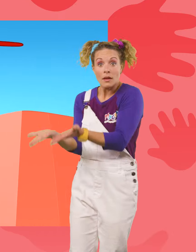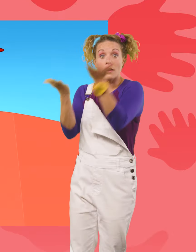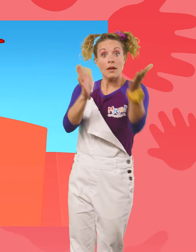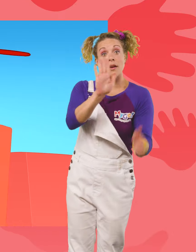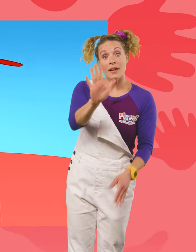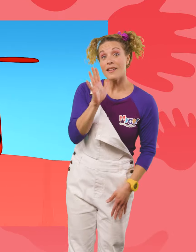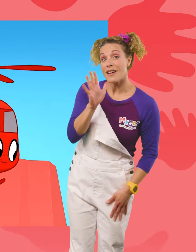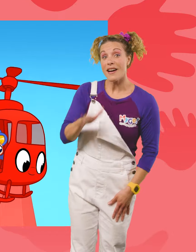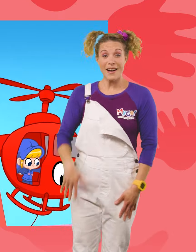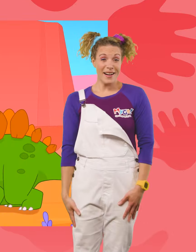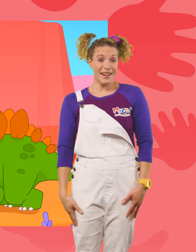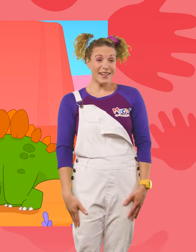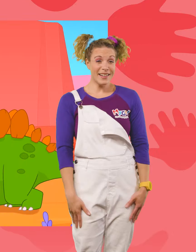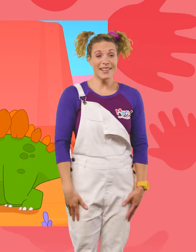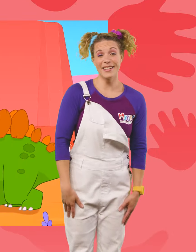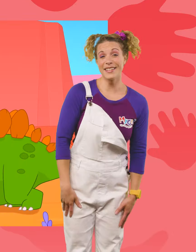Mother.